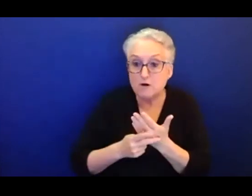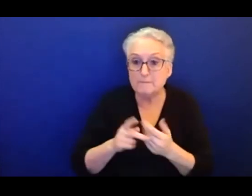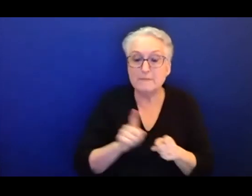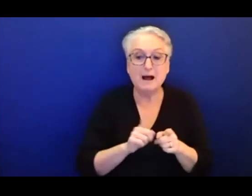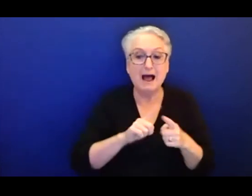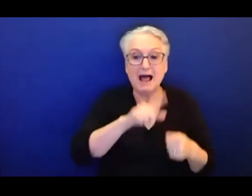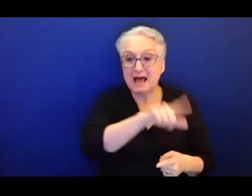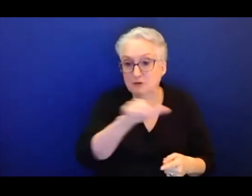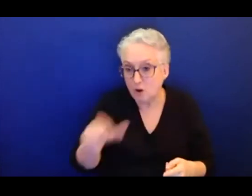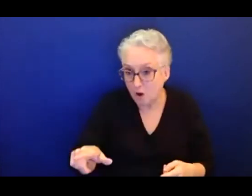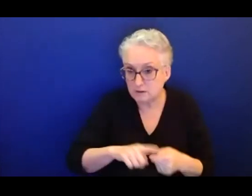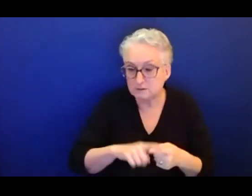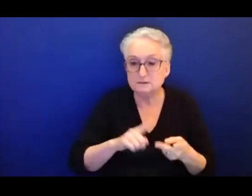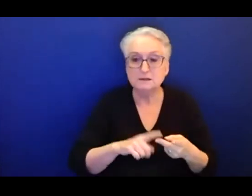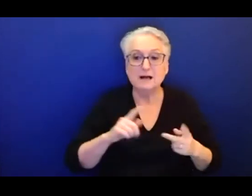resolution.